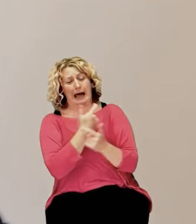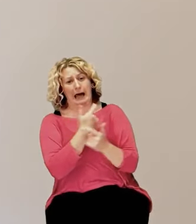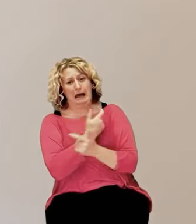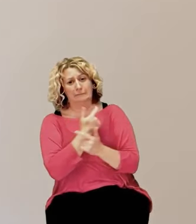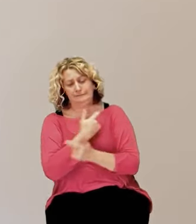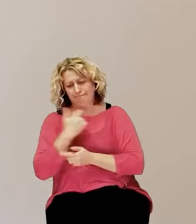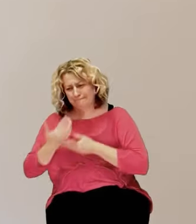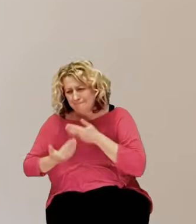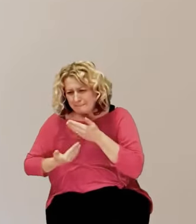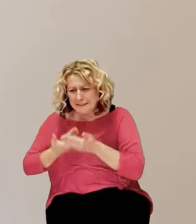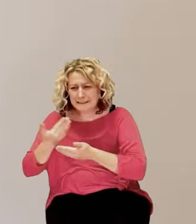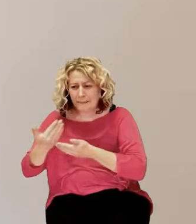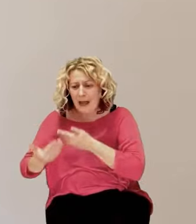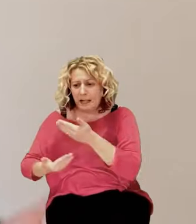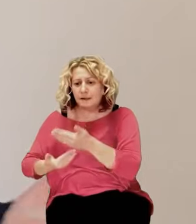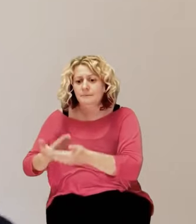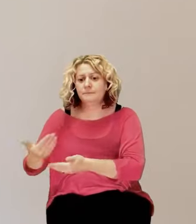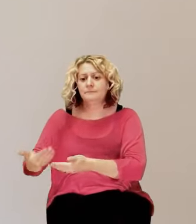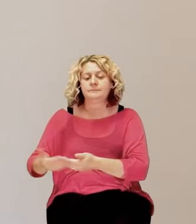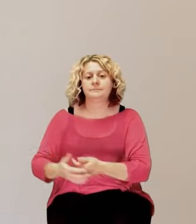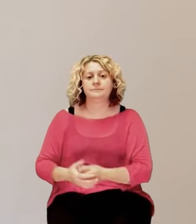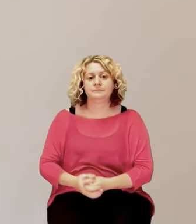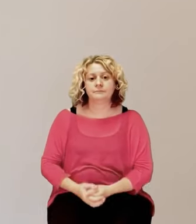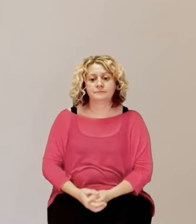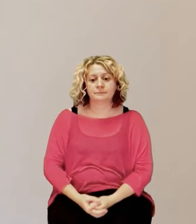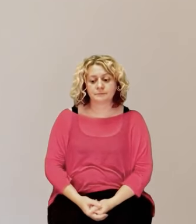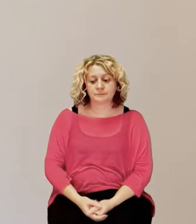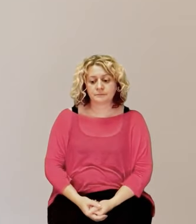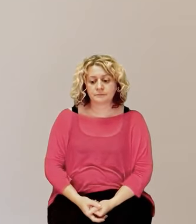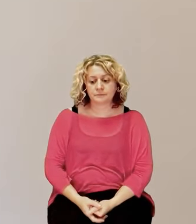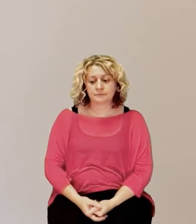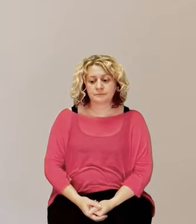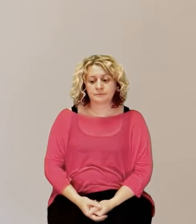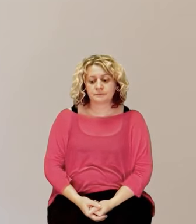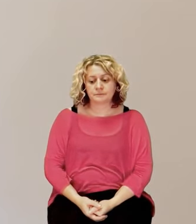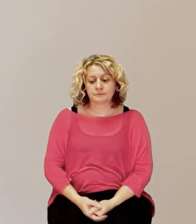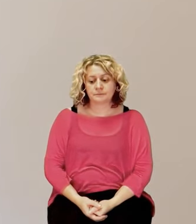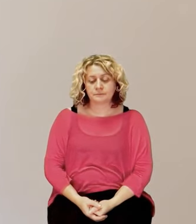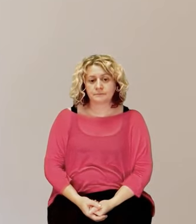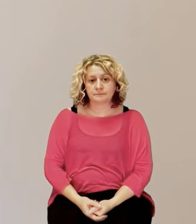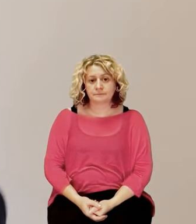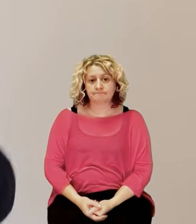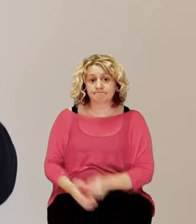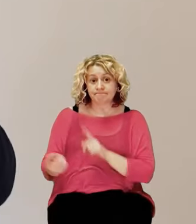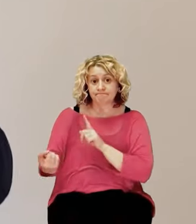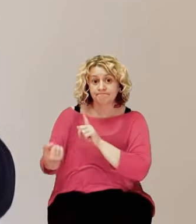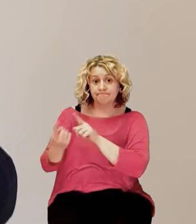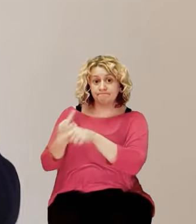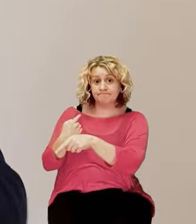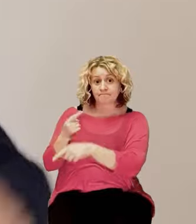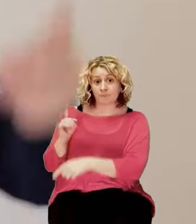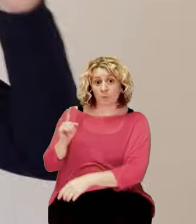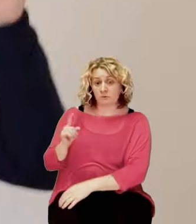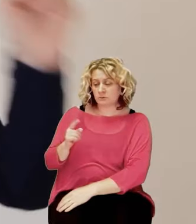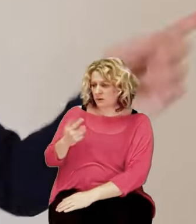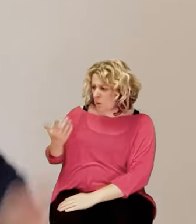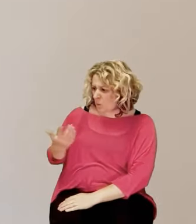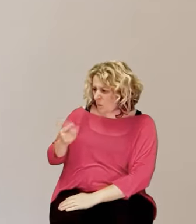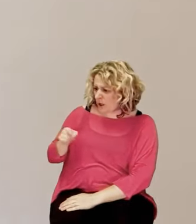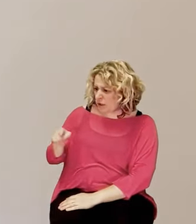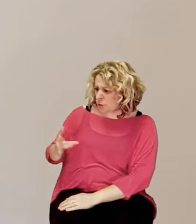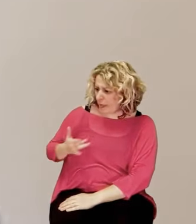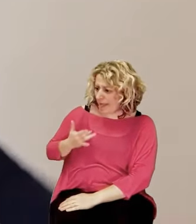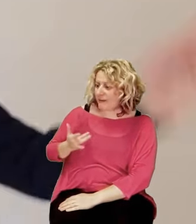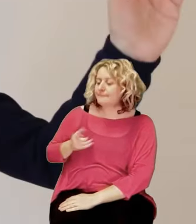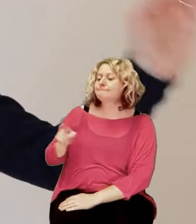laughed because of the way I live. What do I do? And the man said to him, where do you live? I know